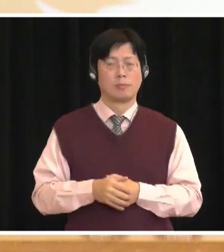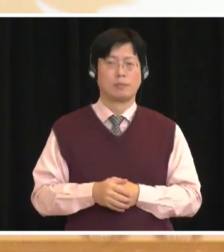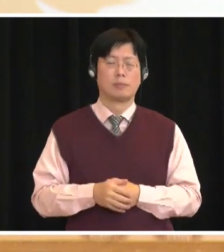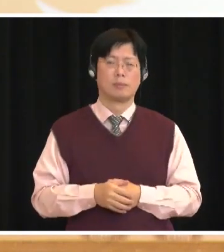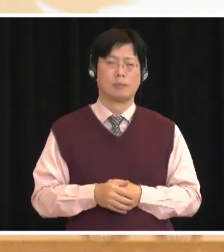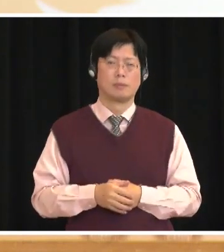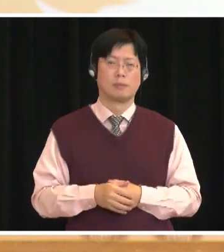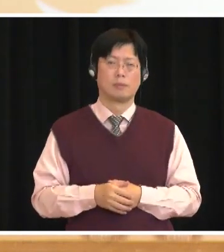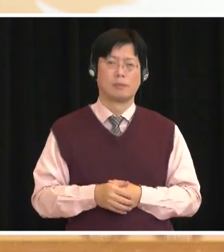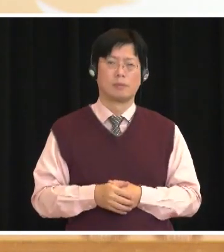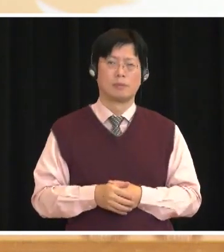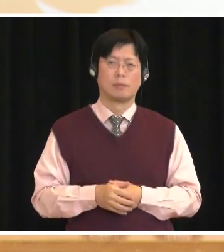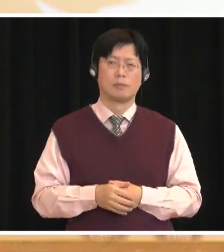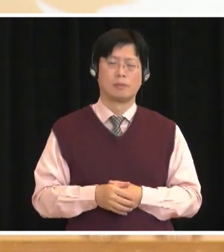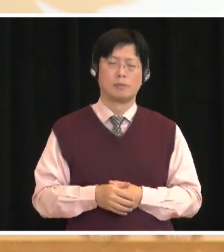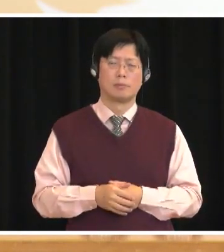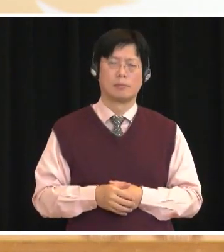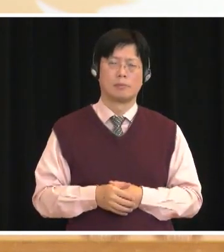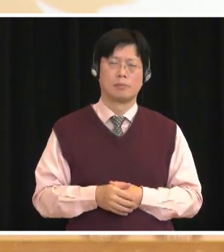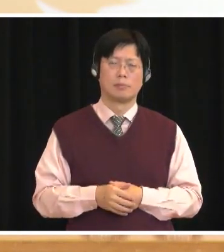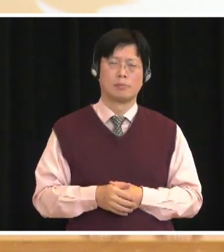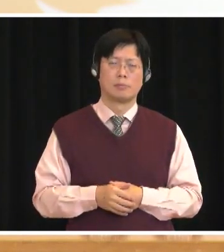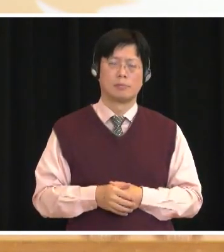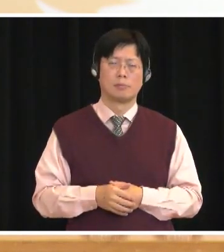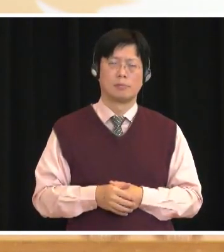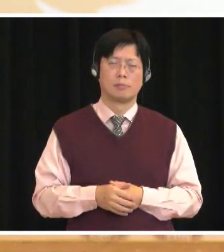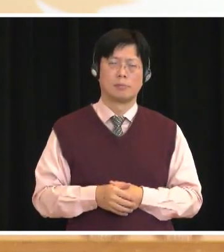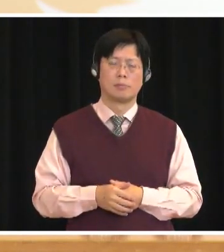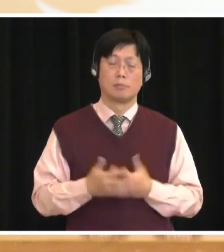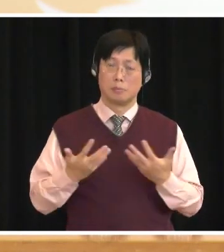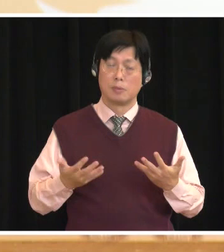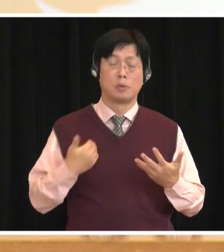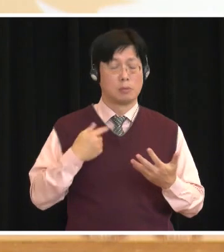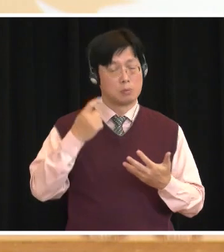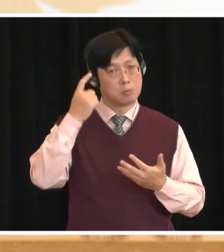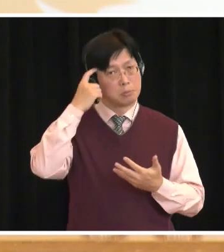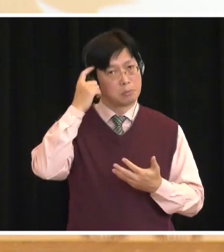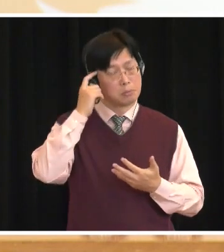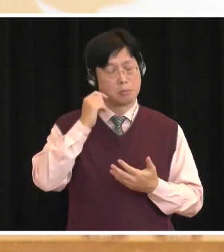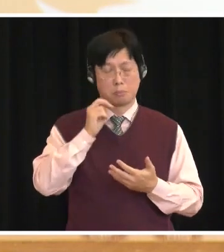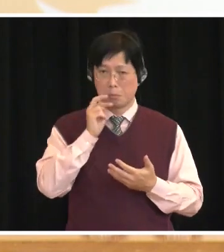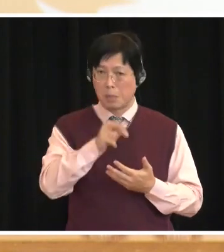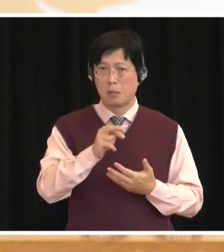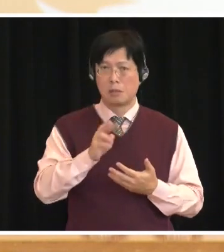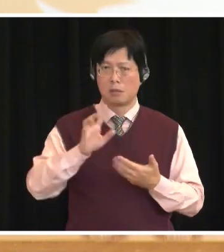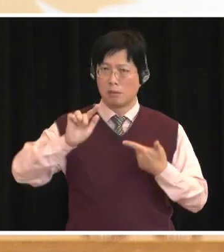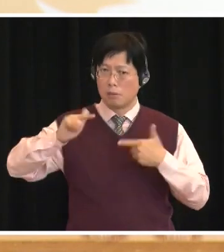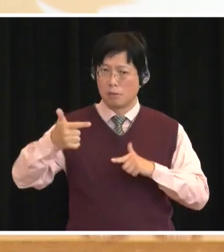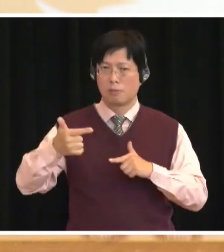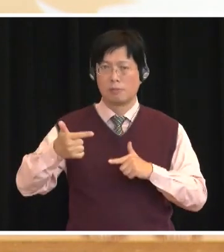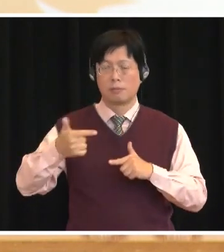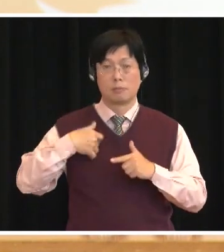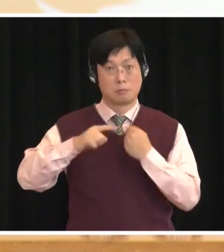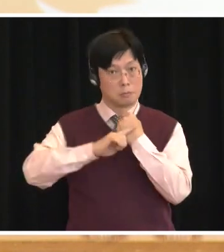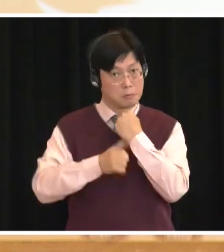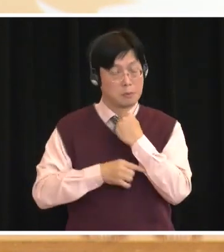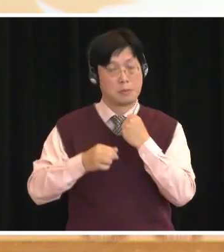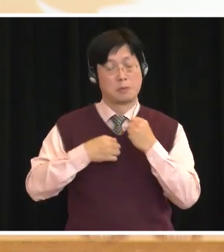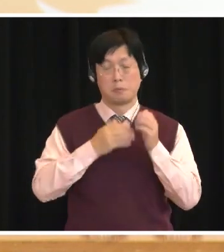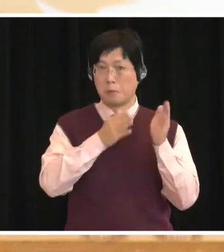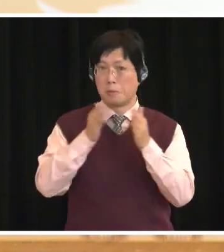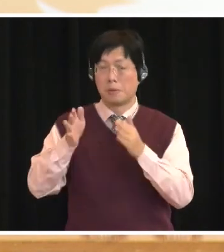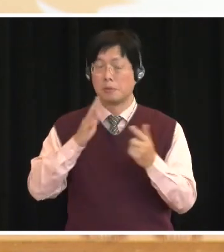where are we with harmonizing the national law of Taiwan with international standards and rules when it comes to